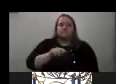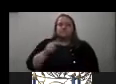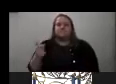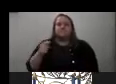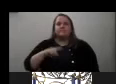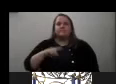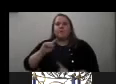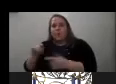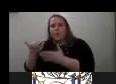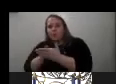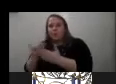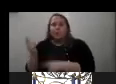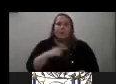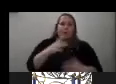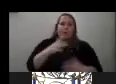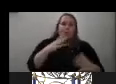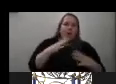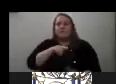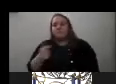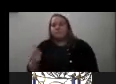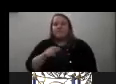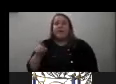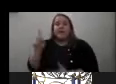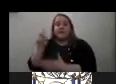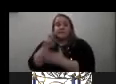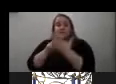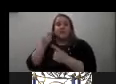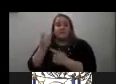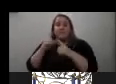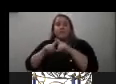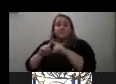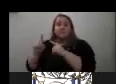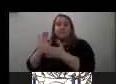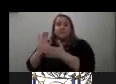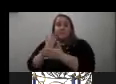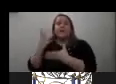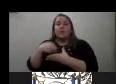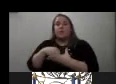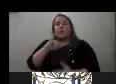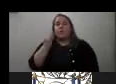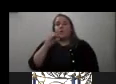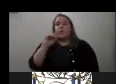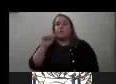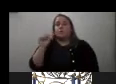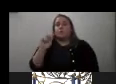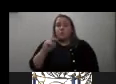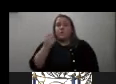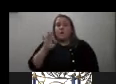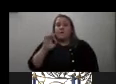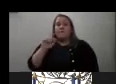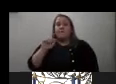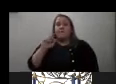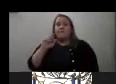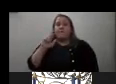during this time. And she designed for a few films, including Joan of Arc that you see here in 1948